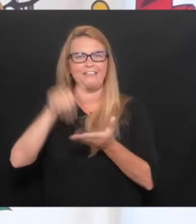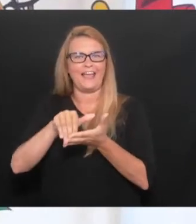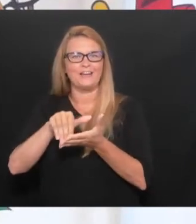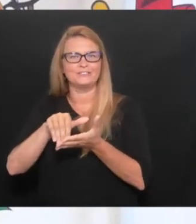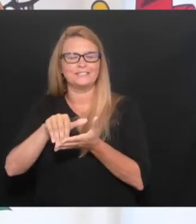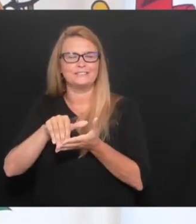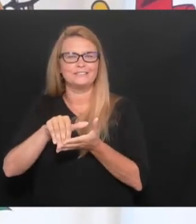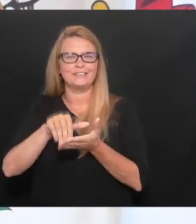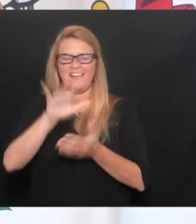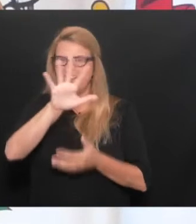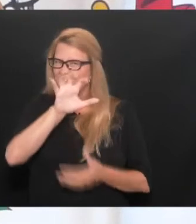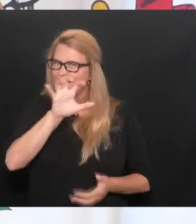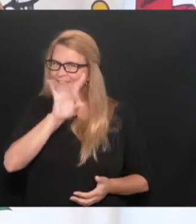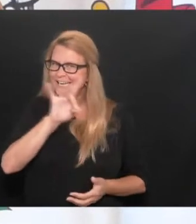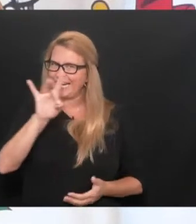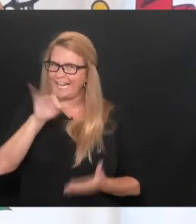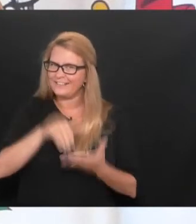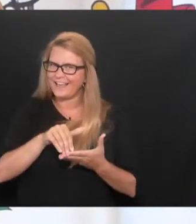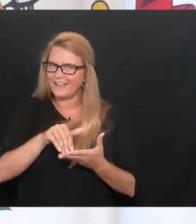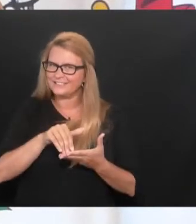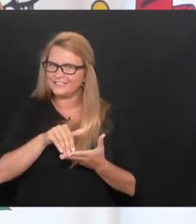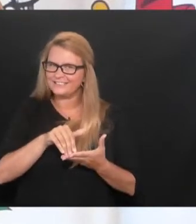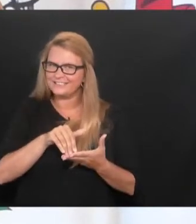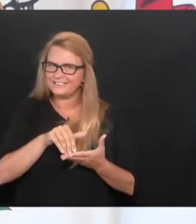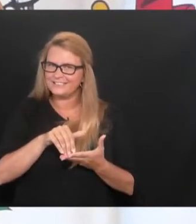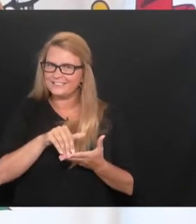588,000, but that 588,000,